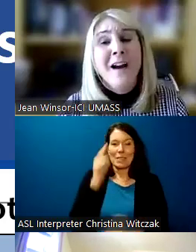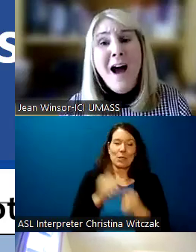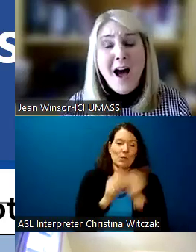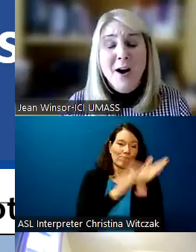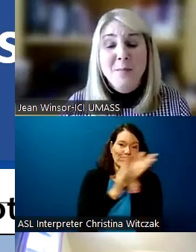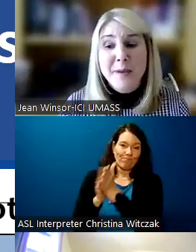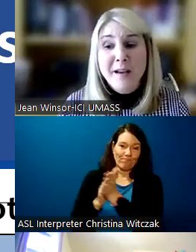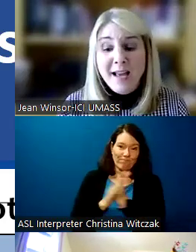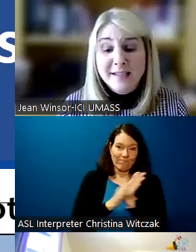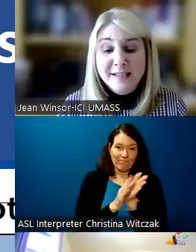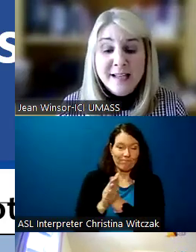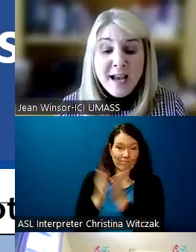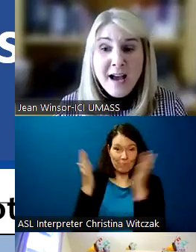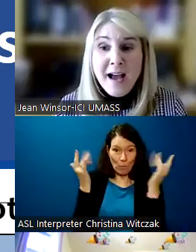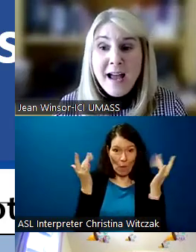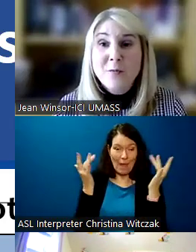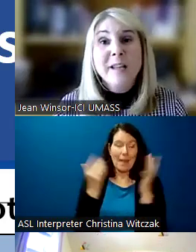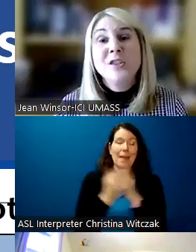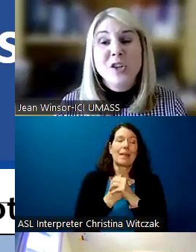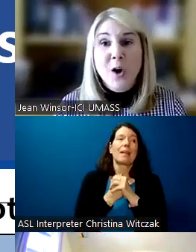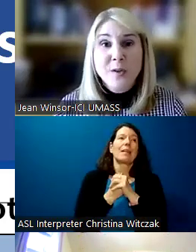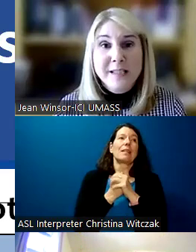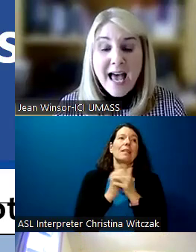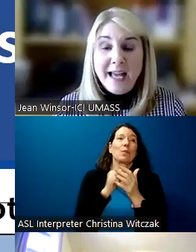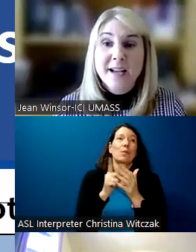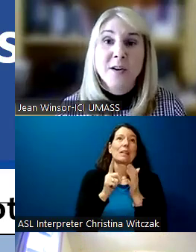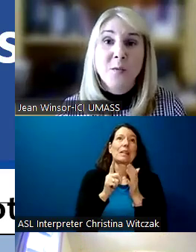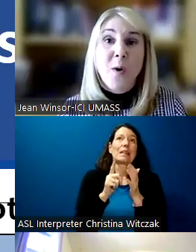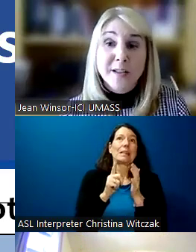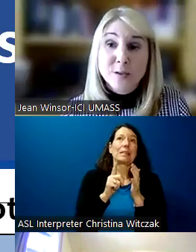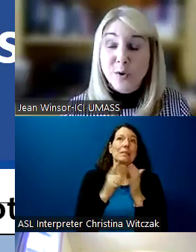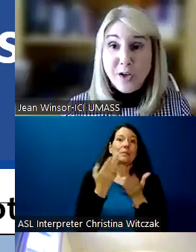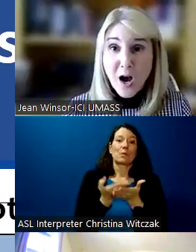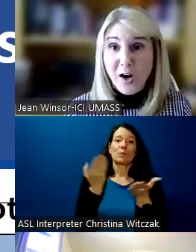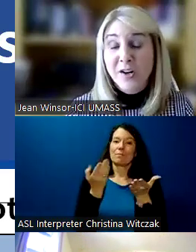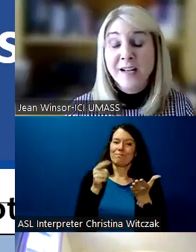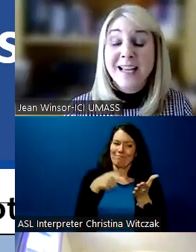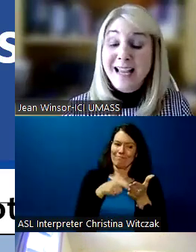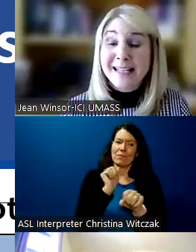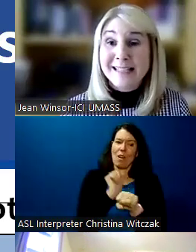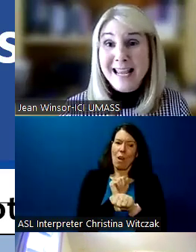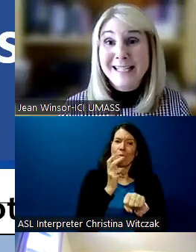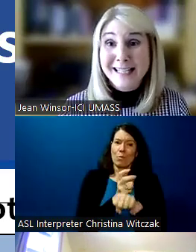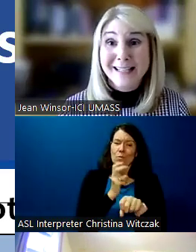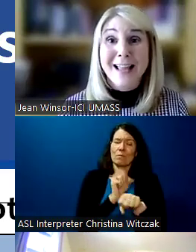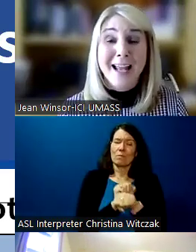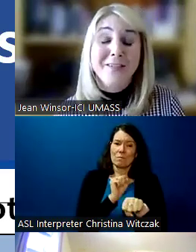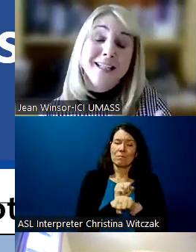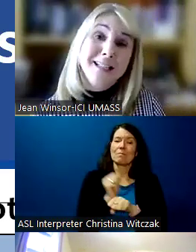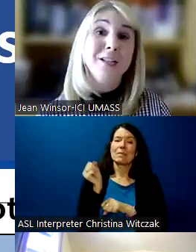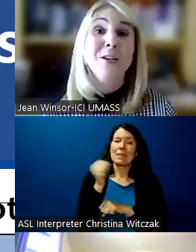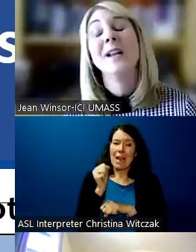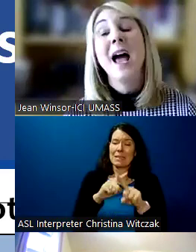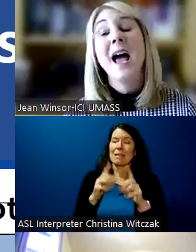cheer, because it really shows that while this work is hard, it takes a lot